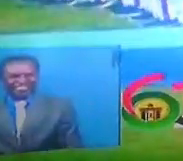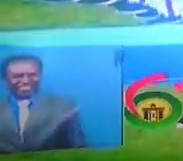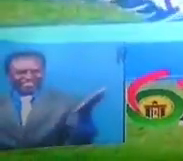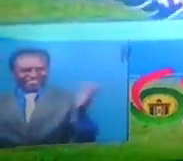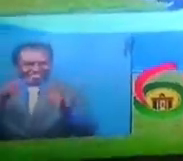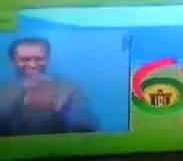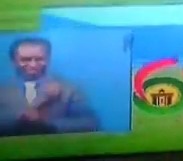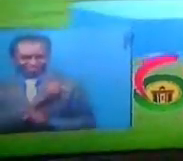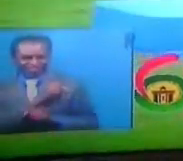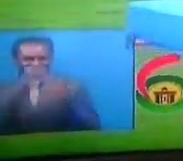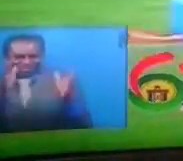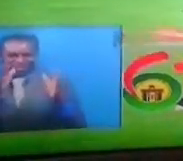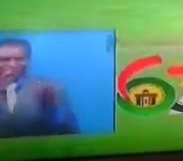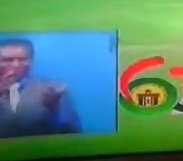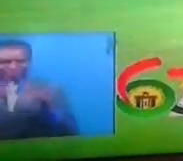through. Yeah, exactly. Mm.